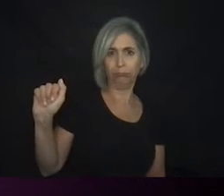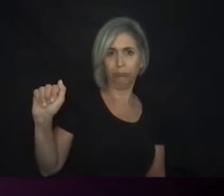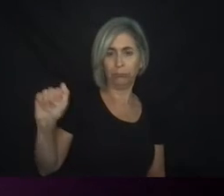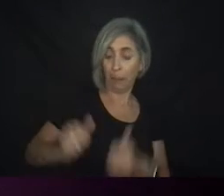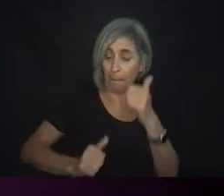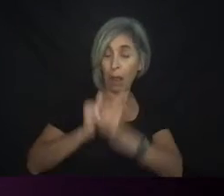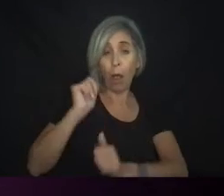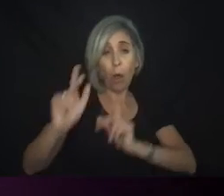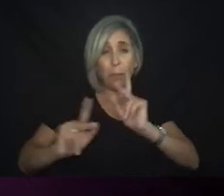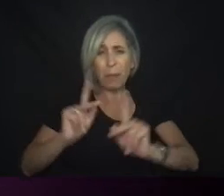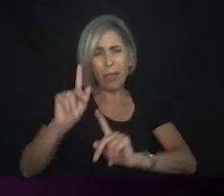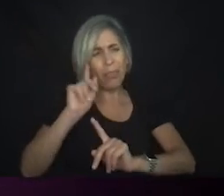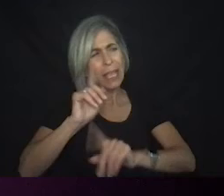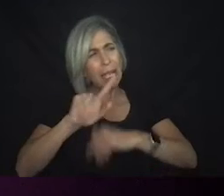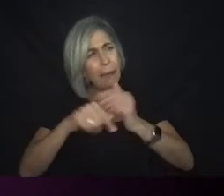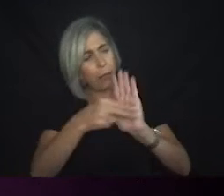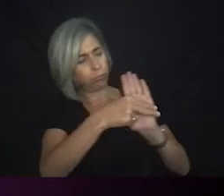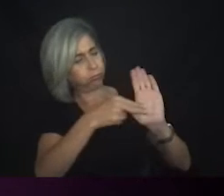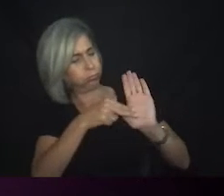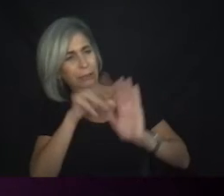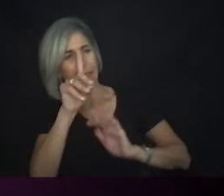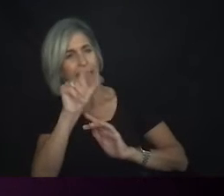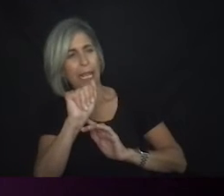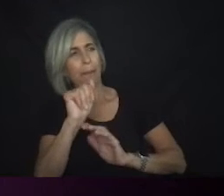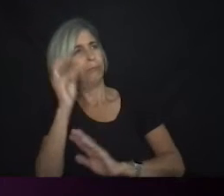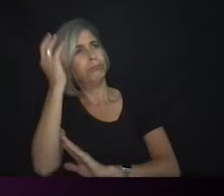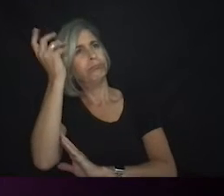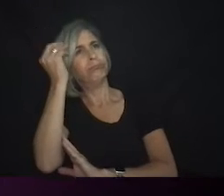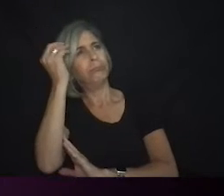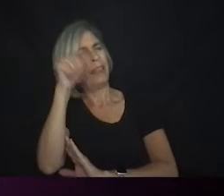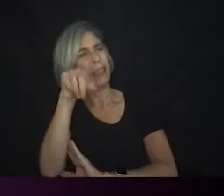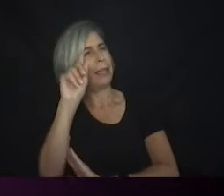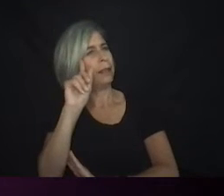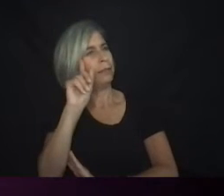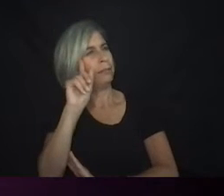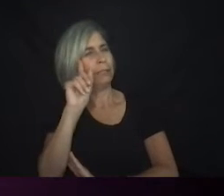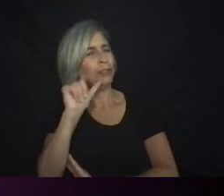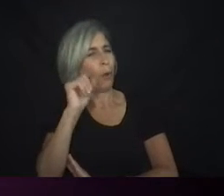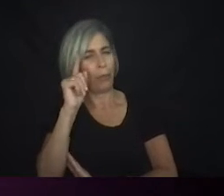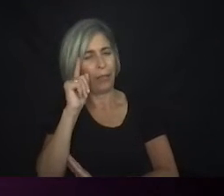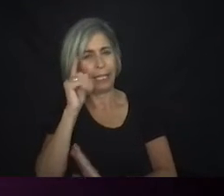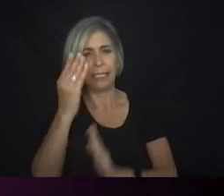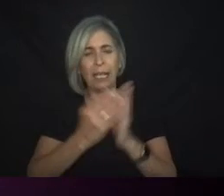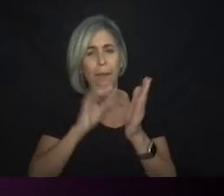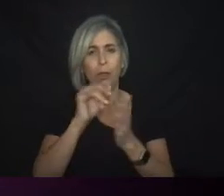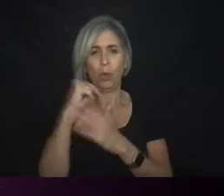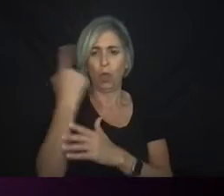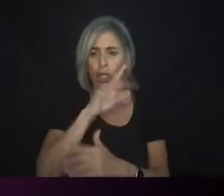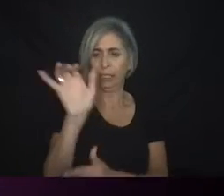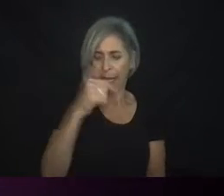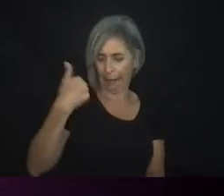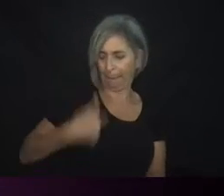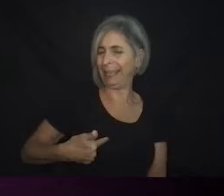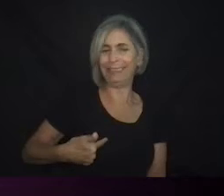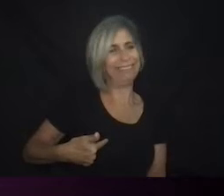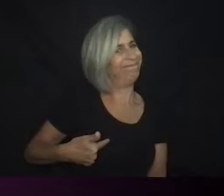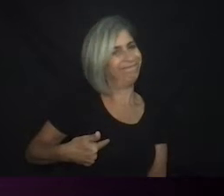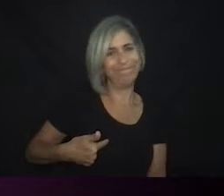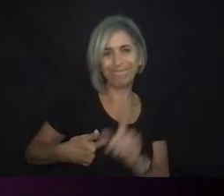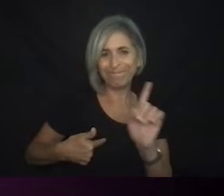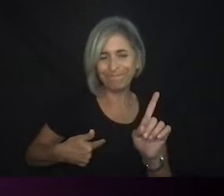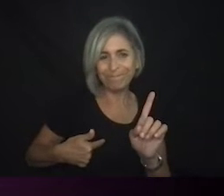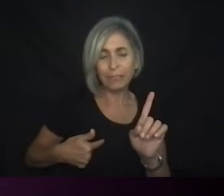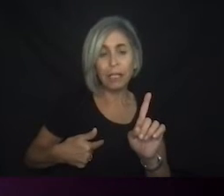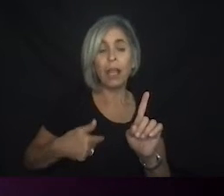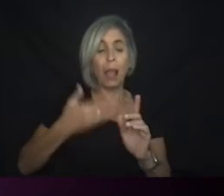most people think about someone who's disabled, they probably don't think of someone who looks like me.